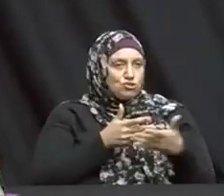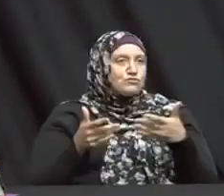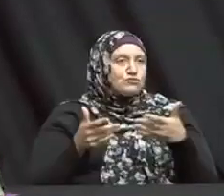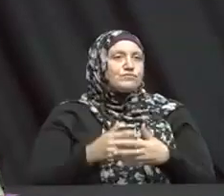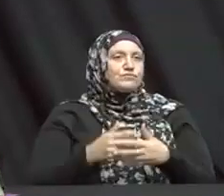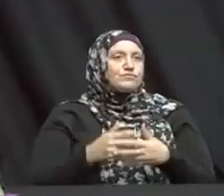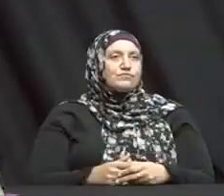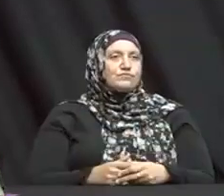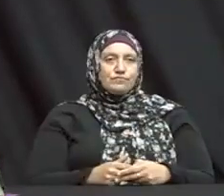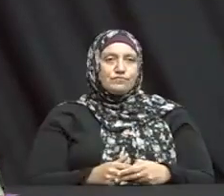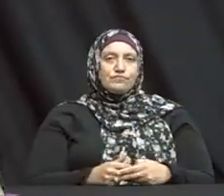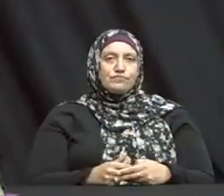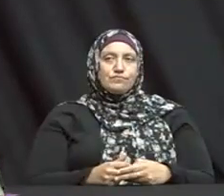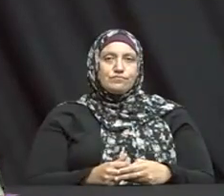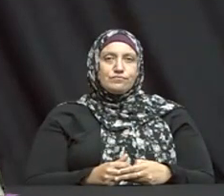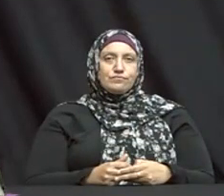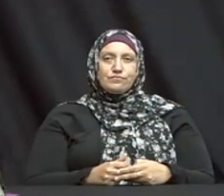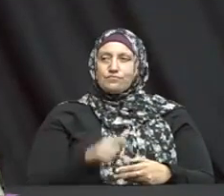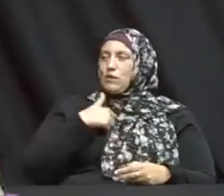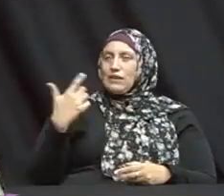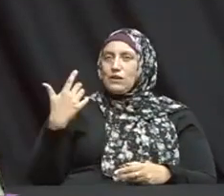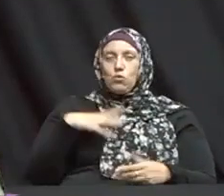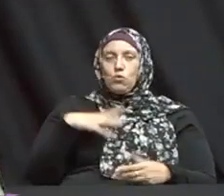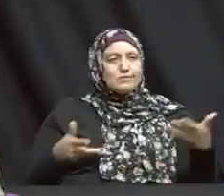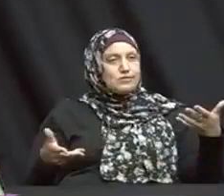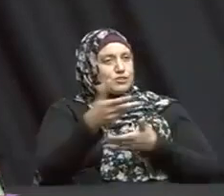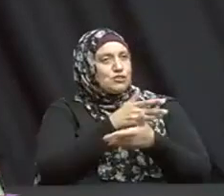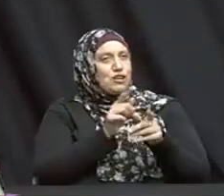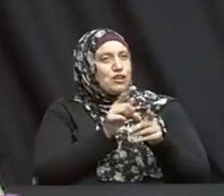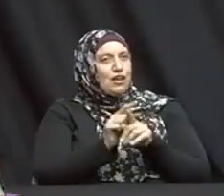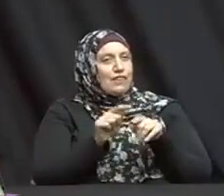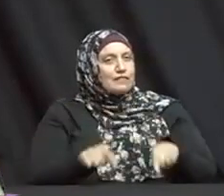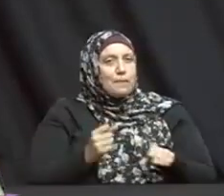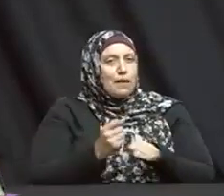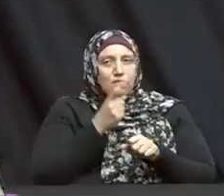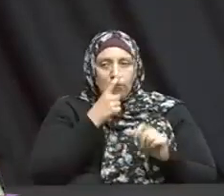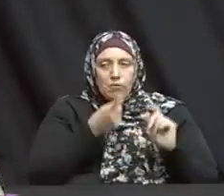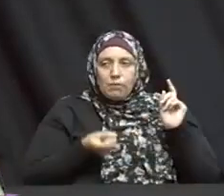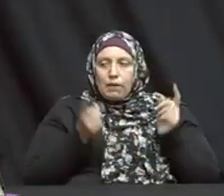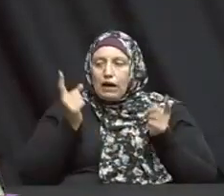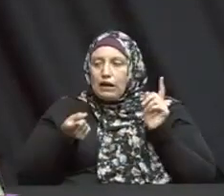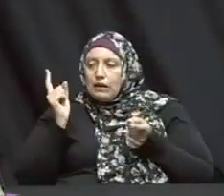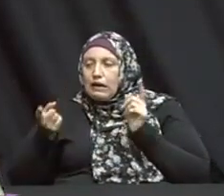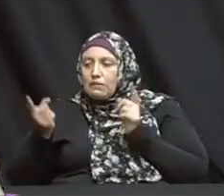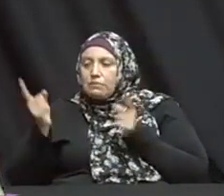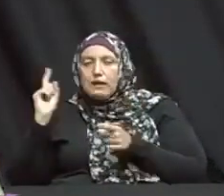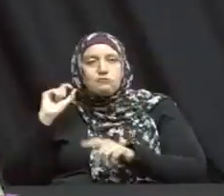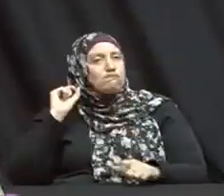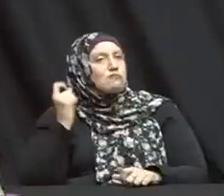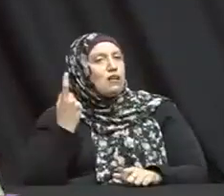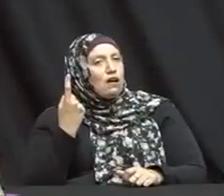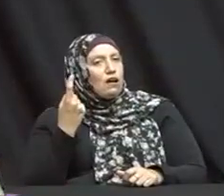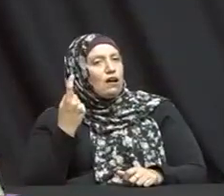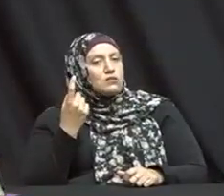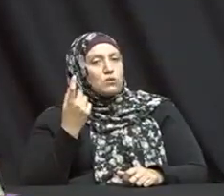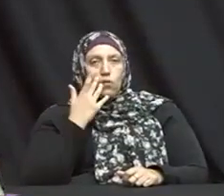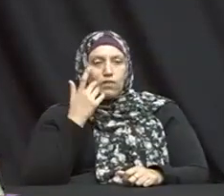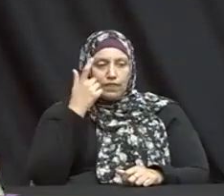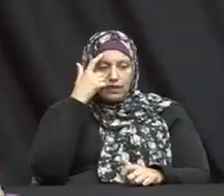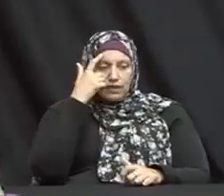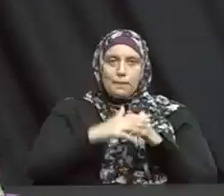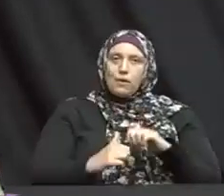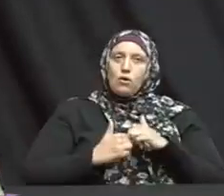the intention behind this discussion is to bring to light some of the issues when considering your own personal Islamic will